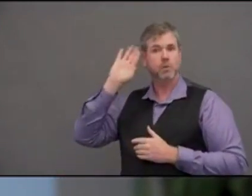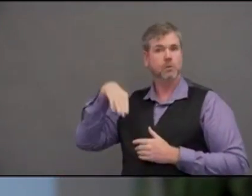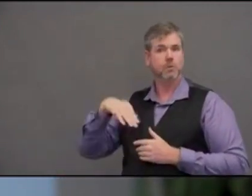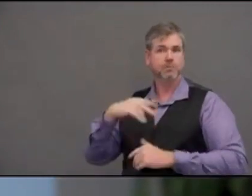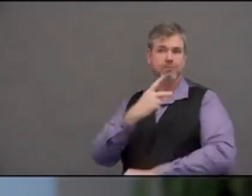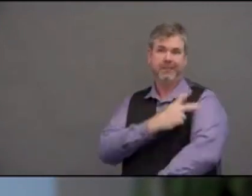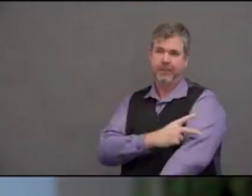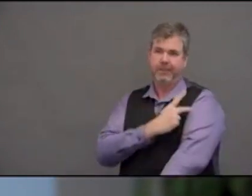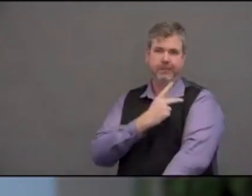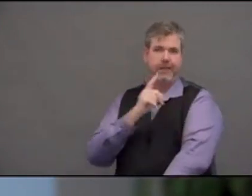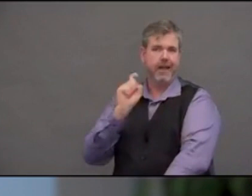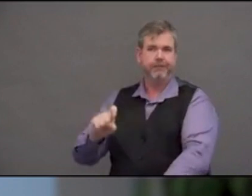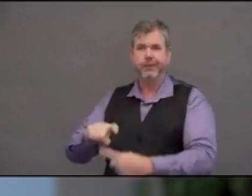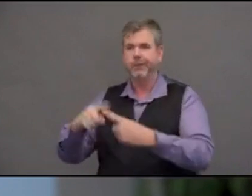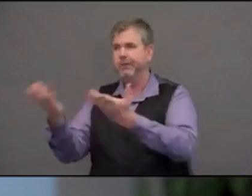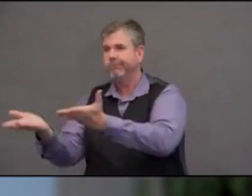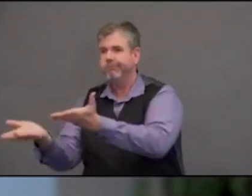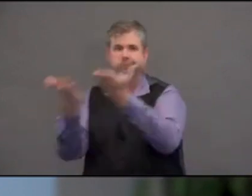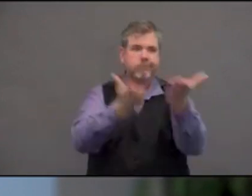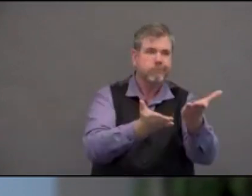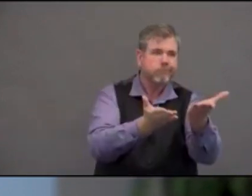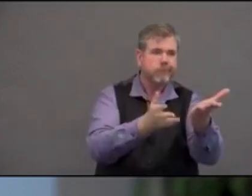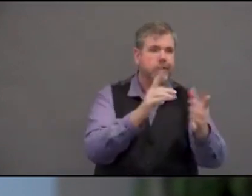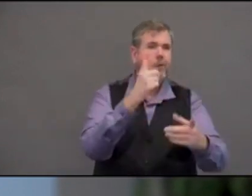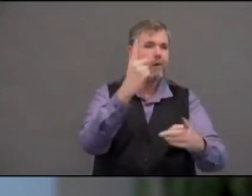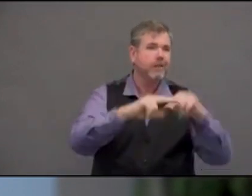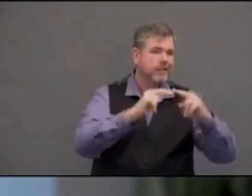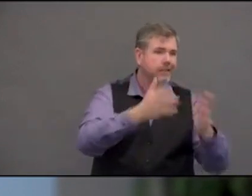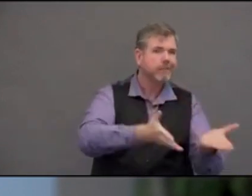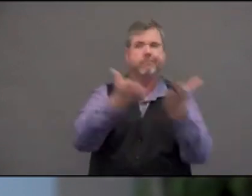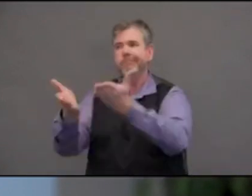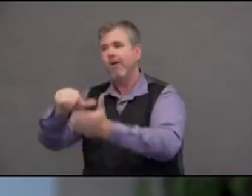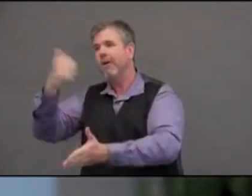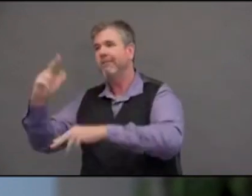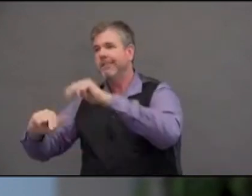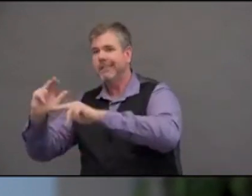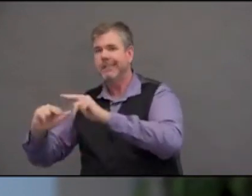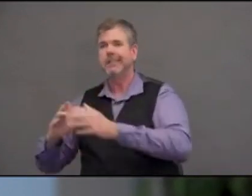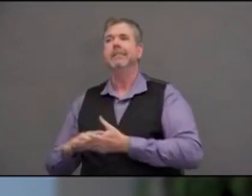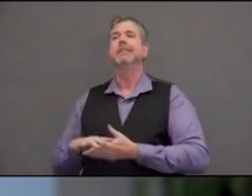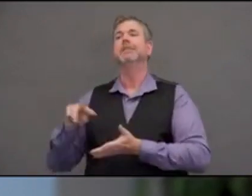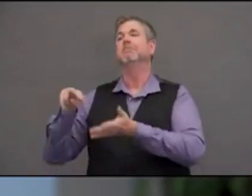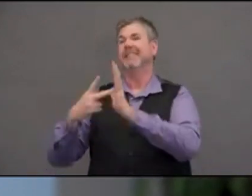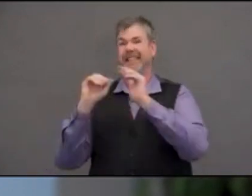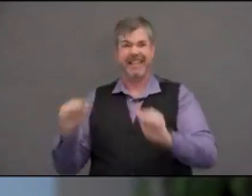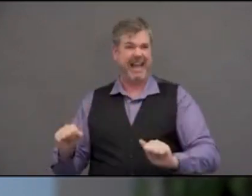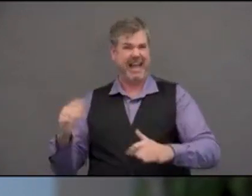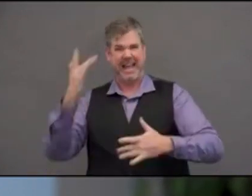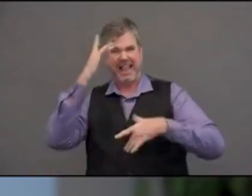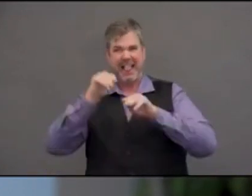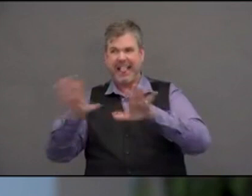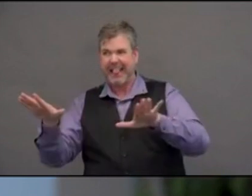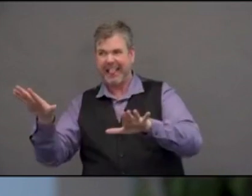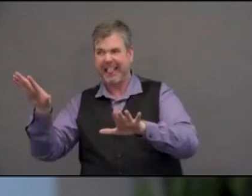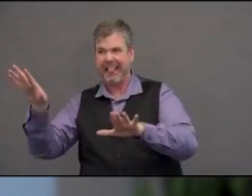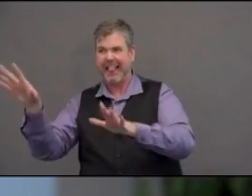mobilized between two places, and we want to minimize the risk for transmission during those